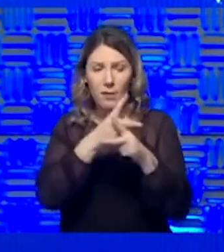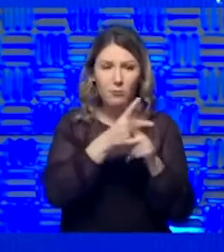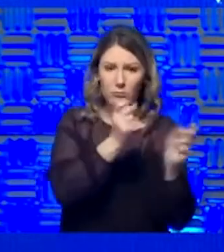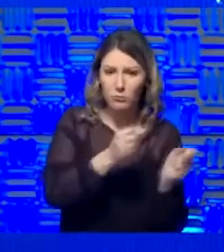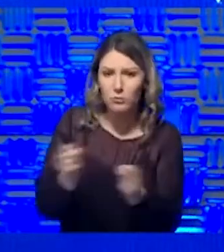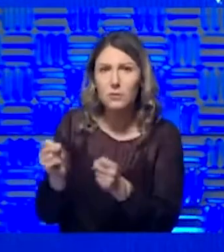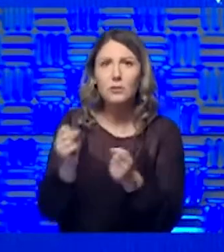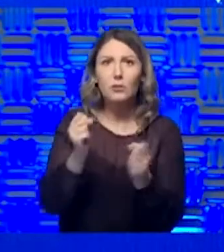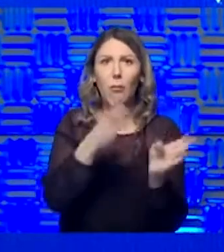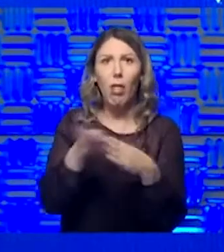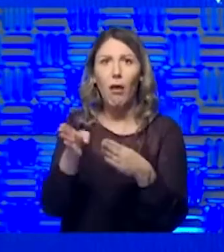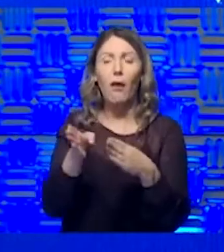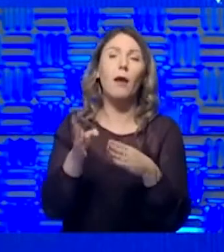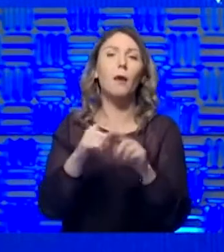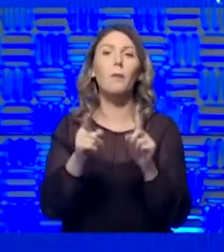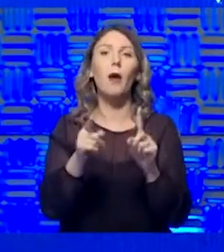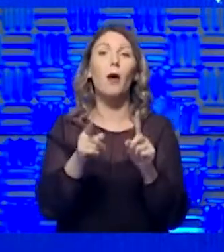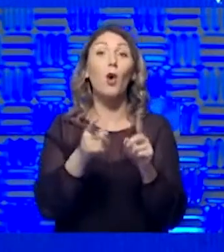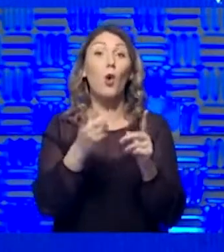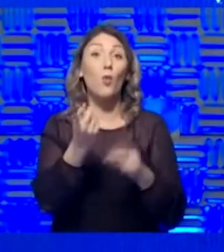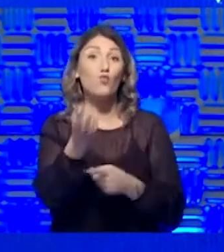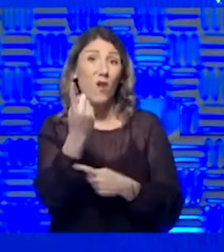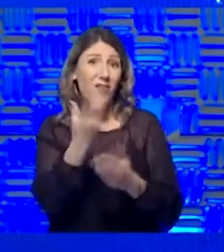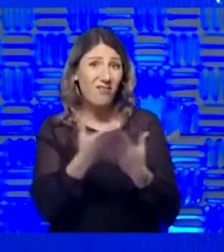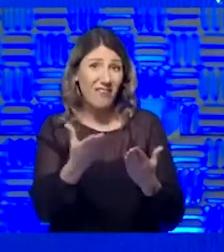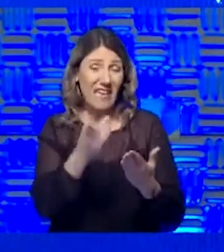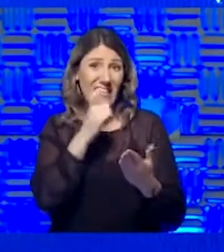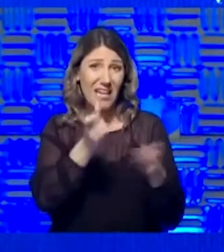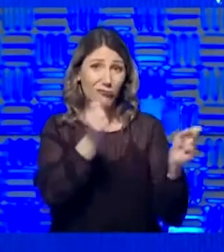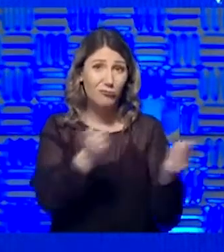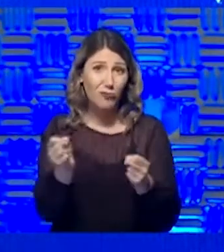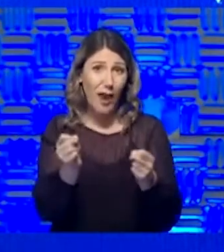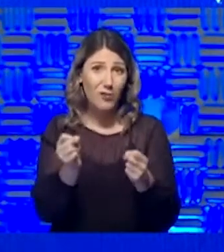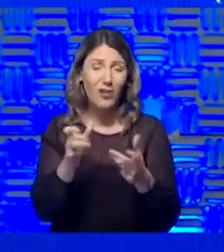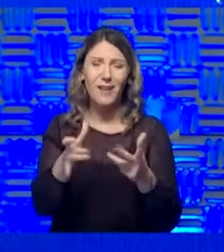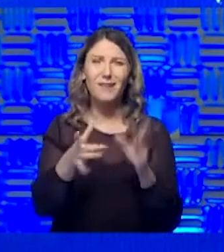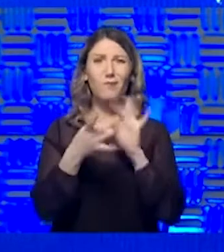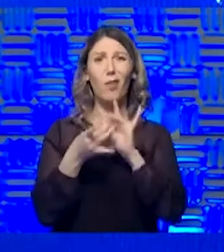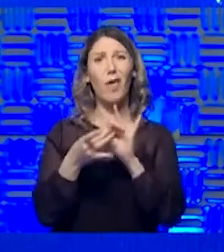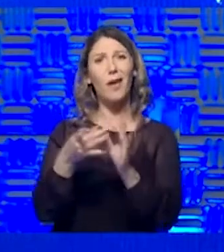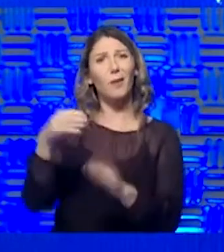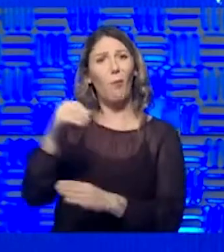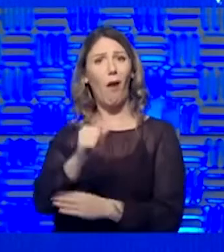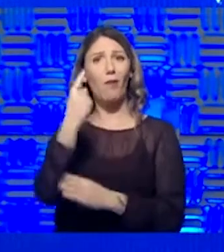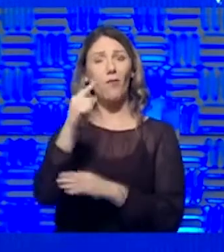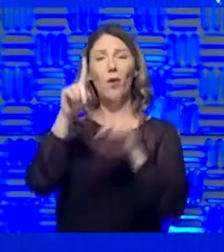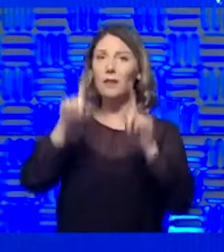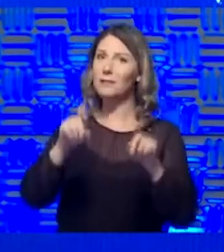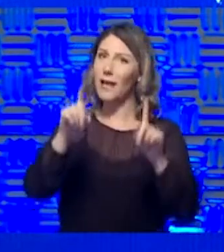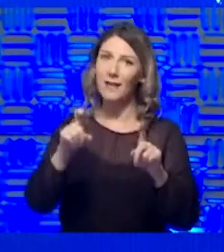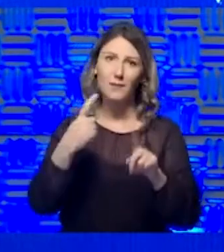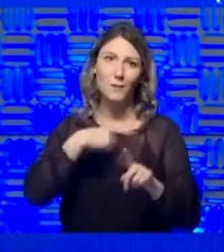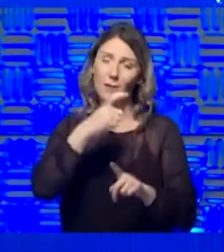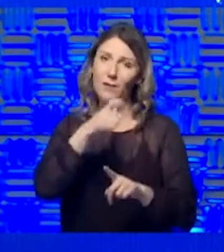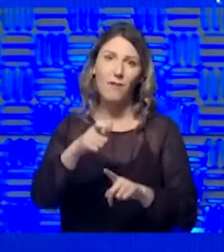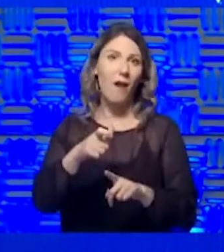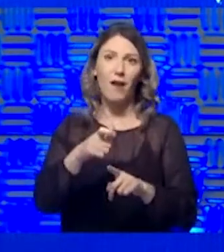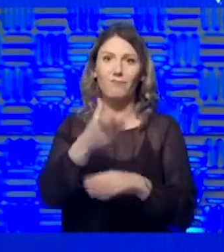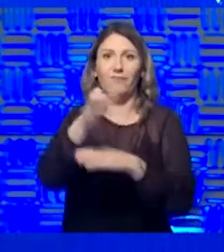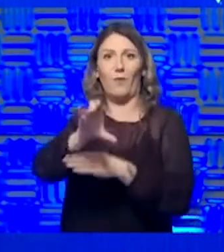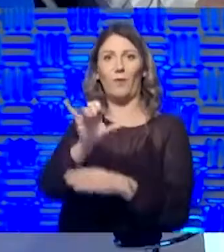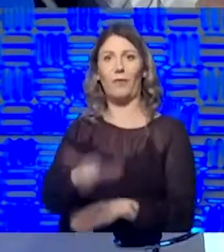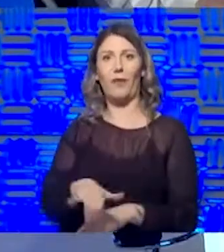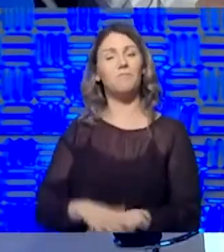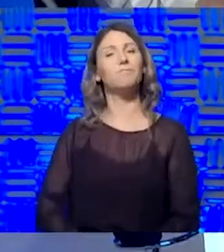things we don't stratify is your ability to pay in relationship to a test for SARS-CoV-2.